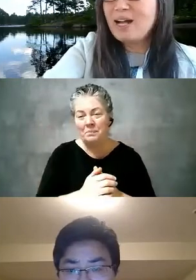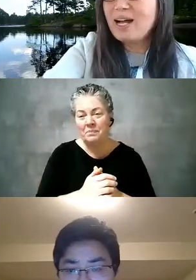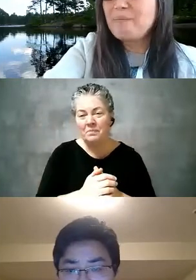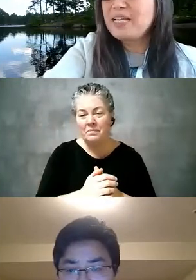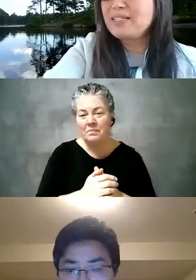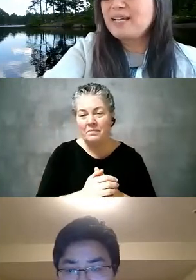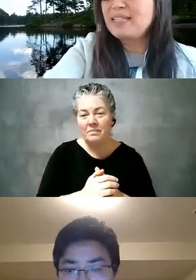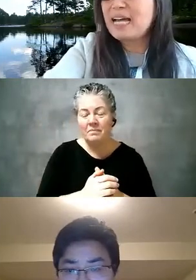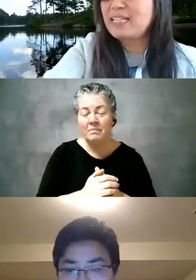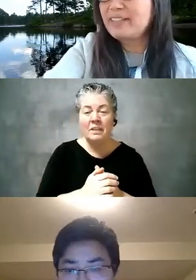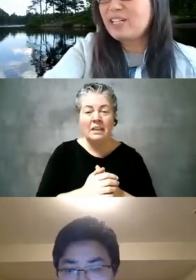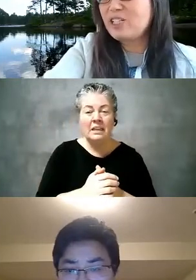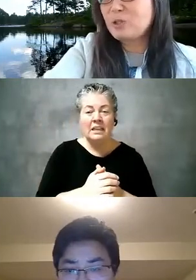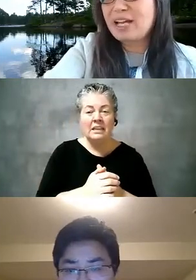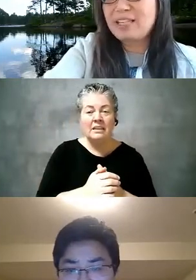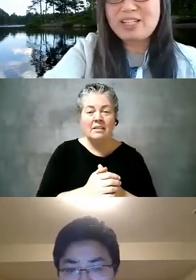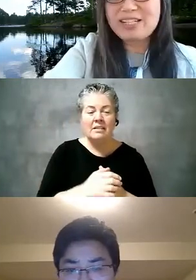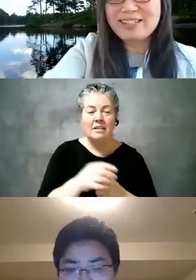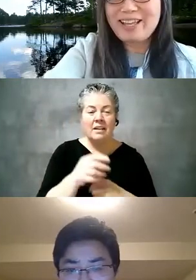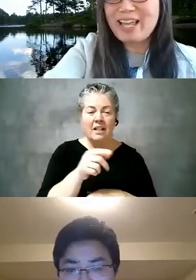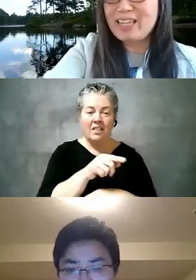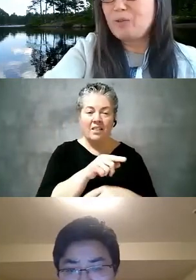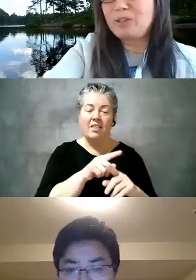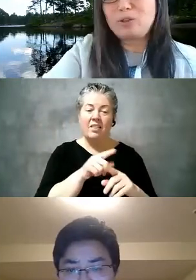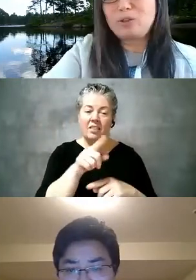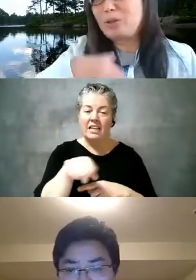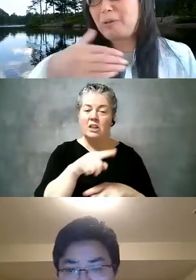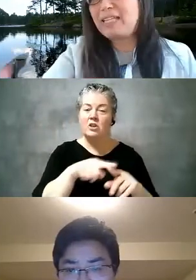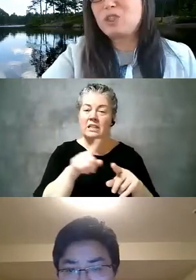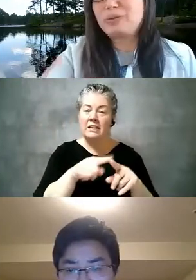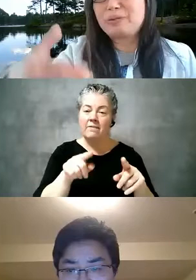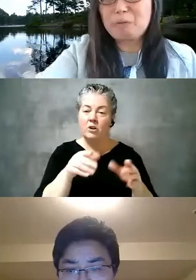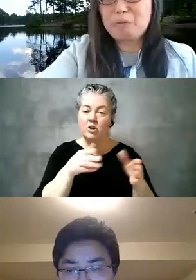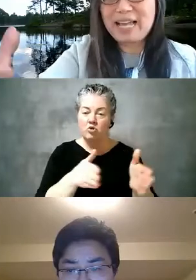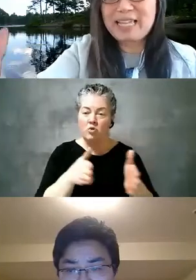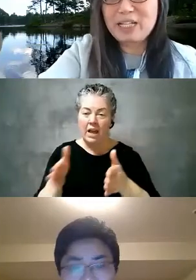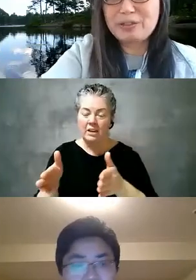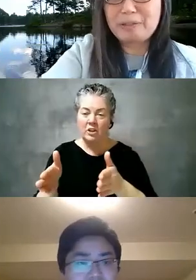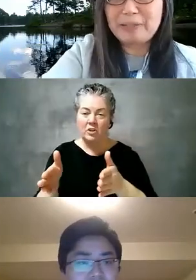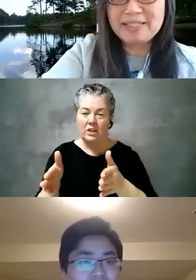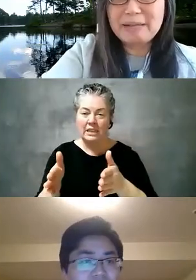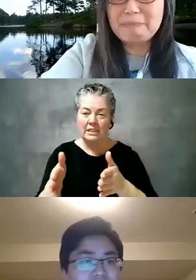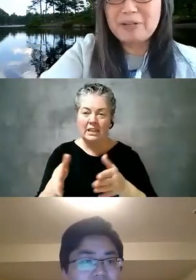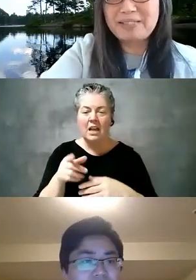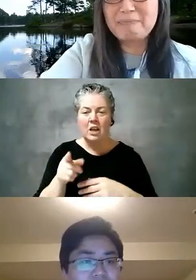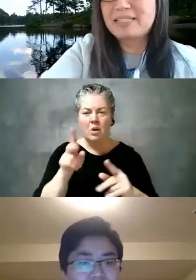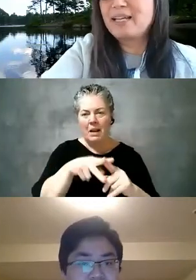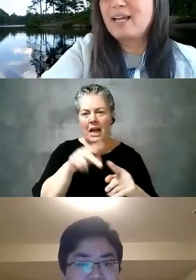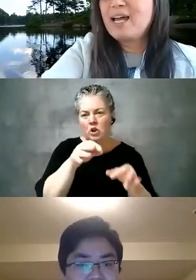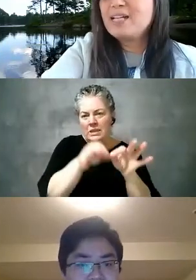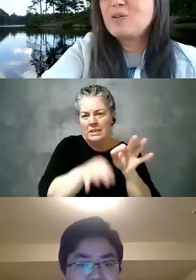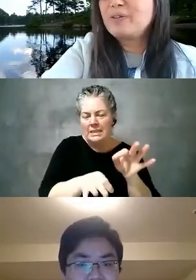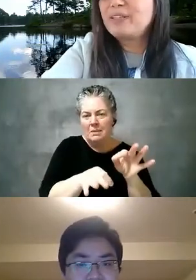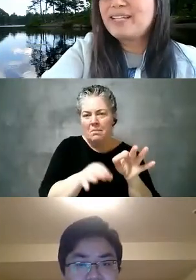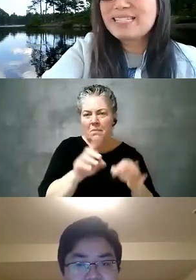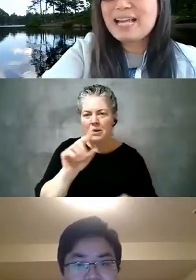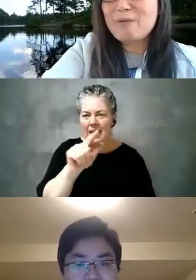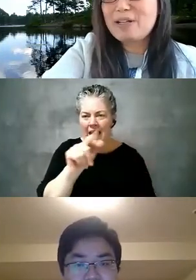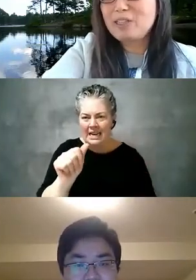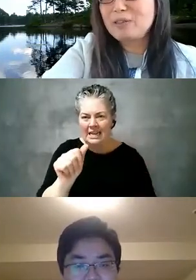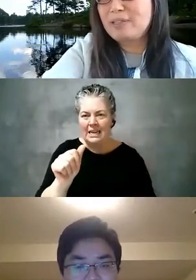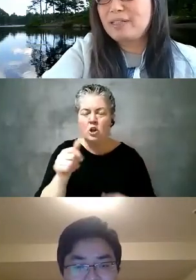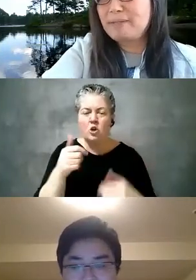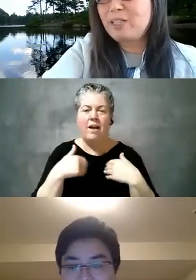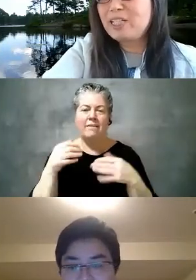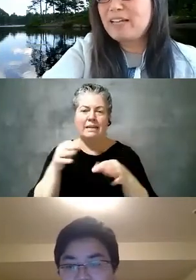So these are the identification strategies, and you apply it to sample data, you obtain sample estimates. So next, I